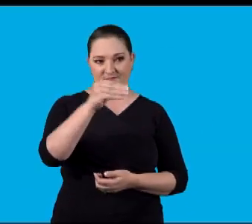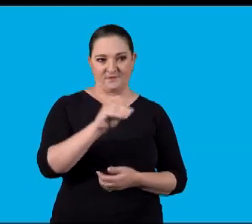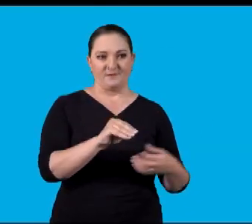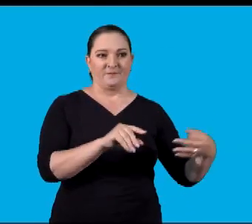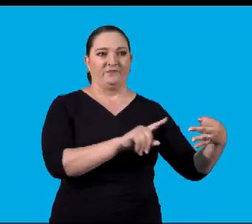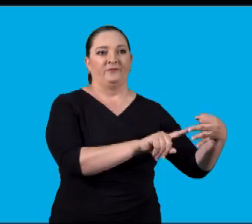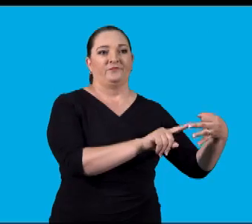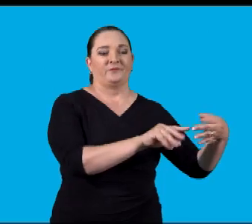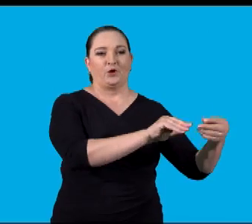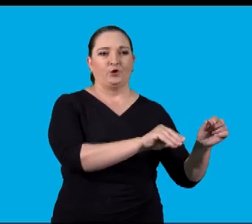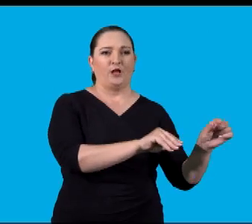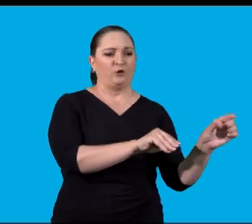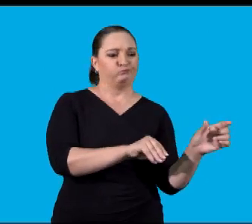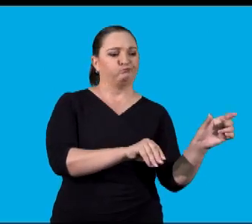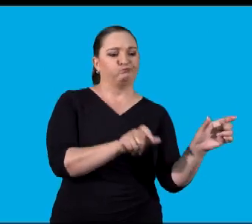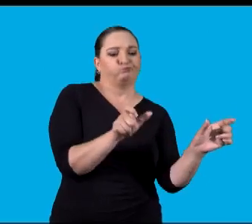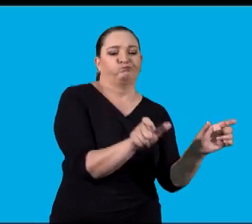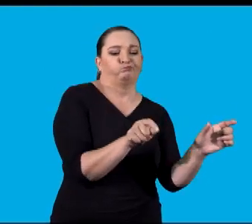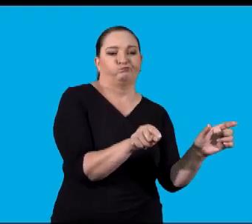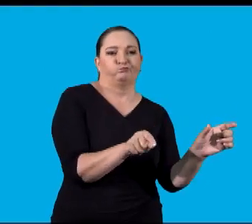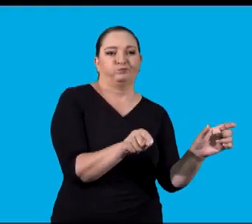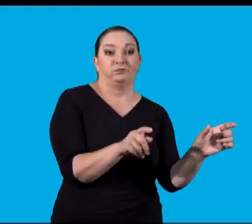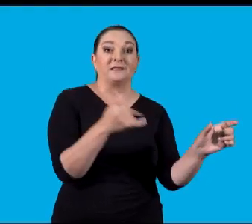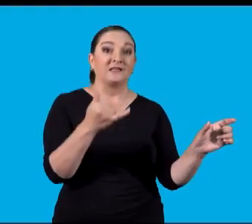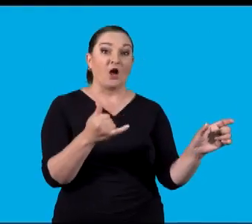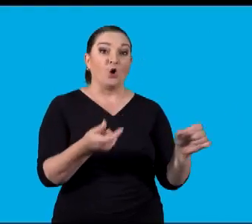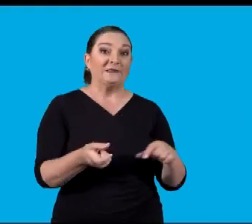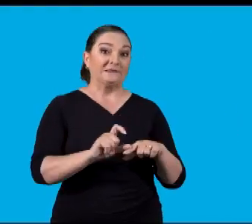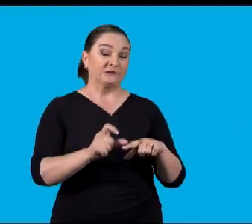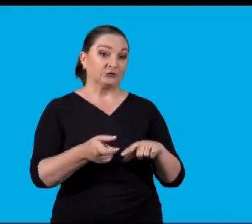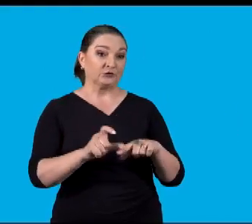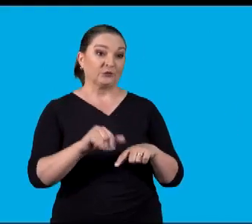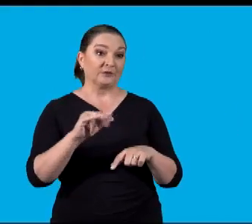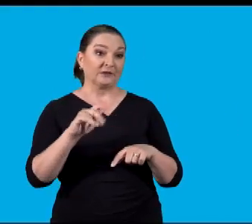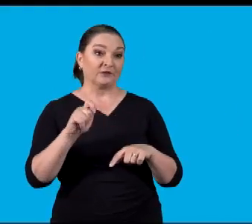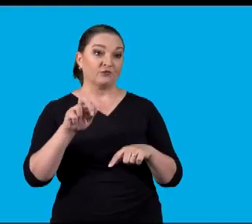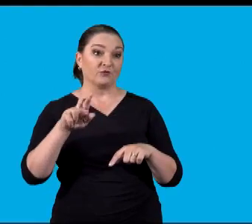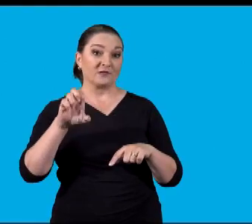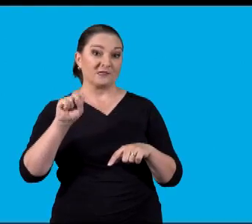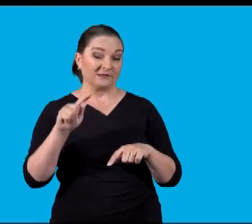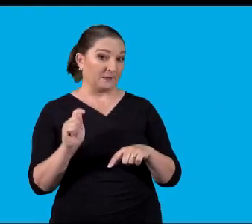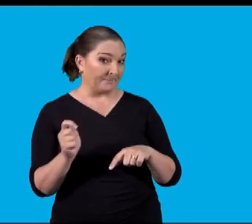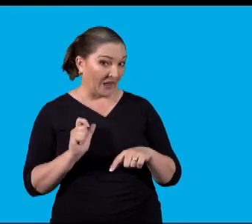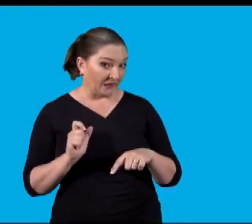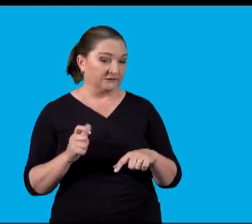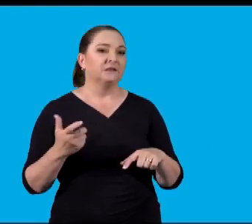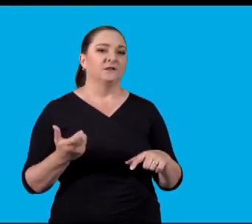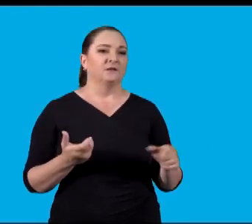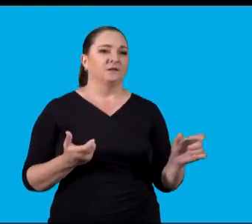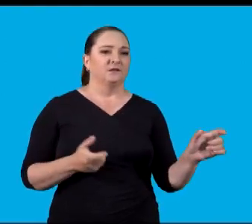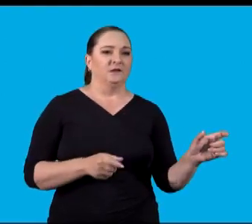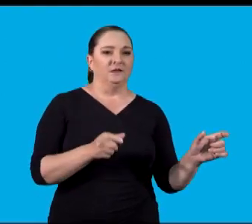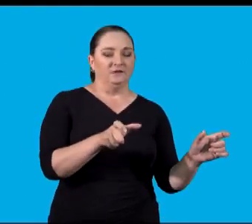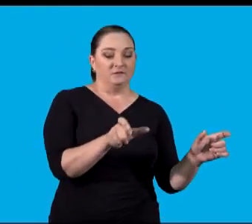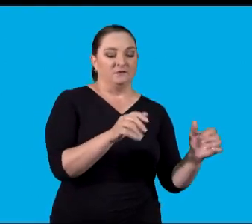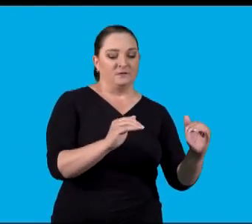7,015,170, and we bring it here. When we're still here, we know that once I have interest, I'm going to say interest paid. Before I